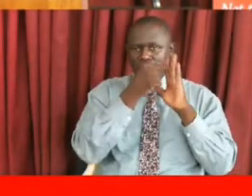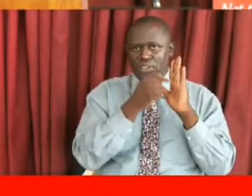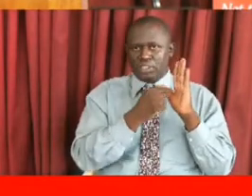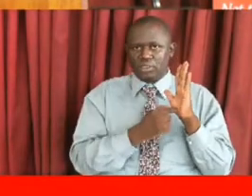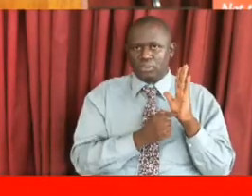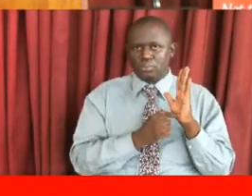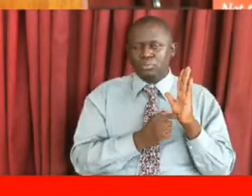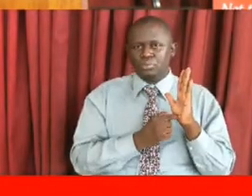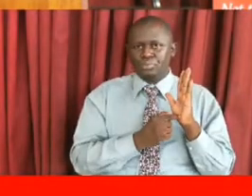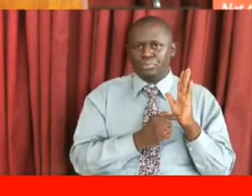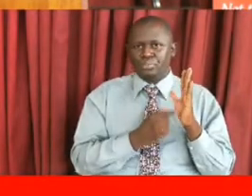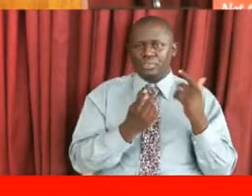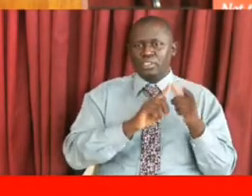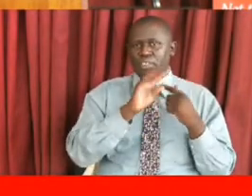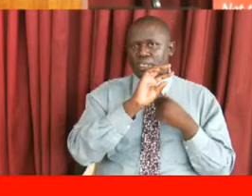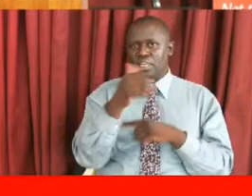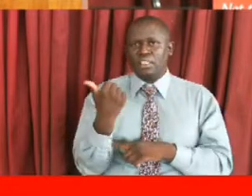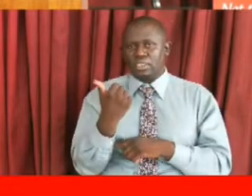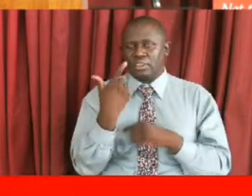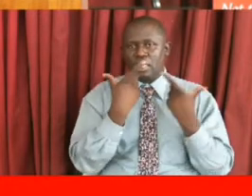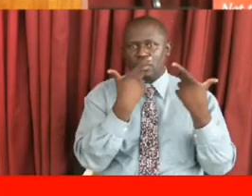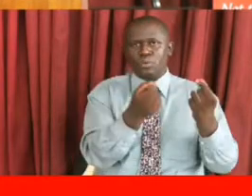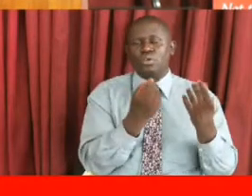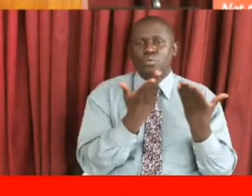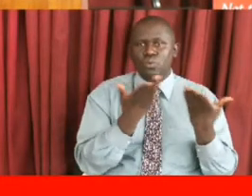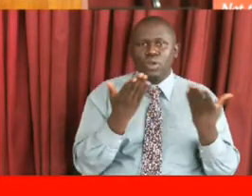this and others are going